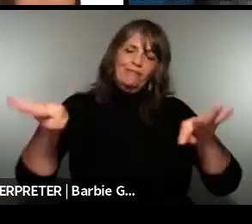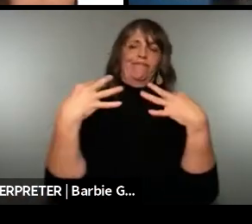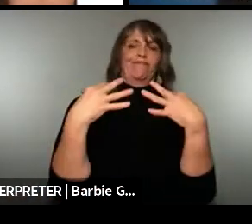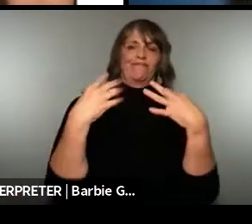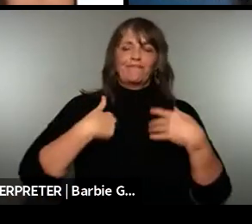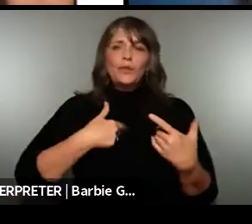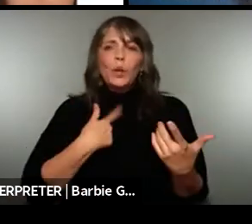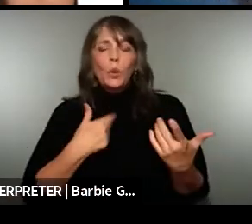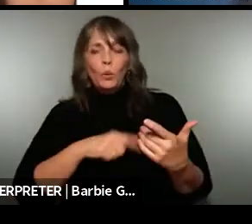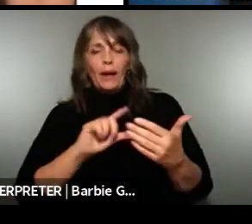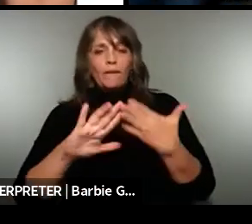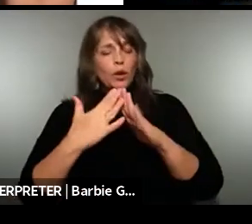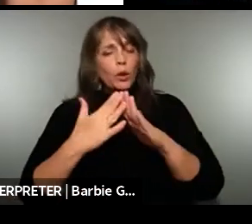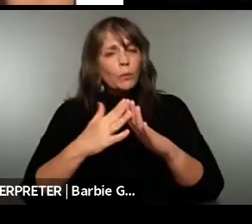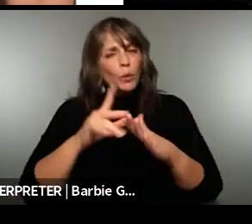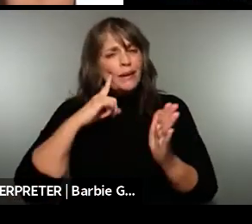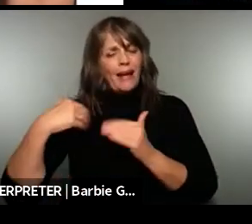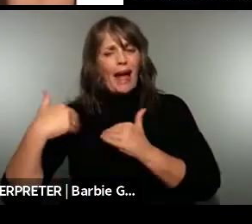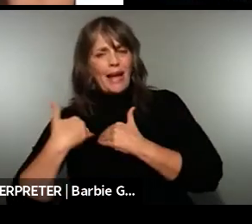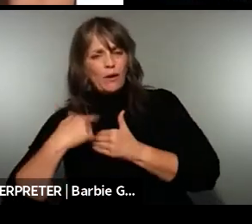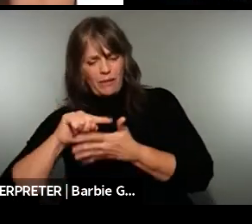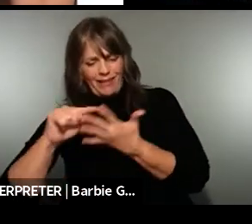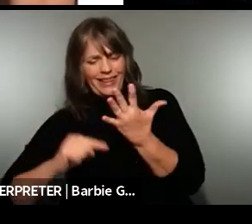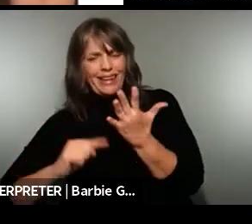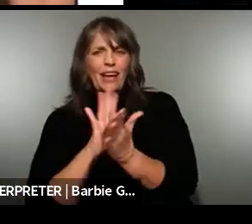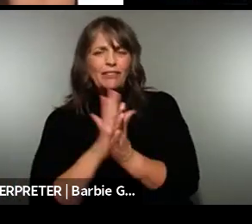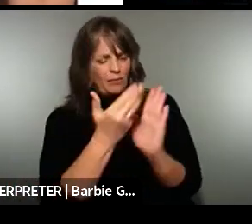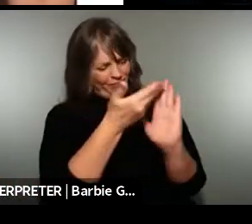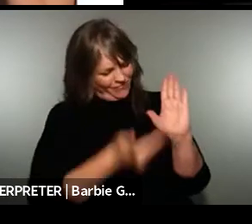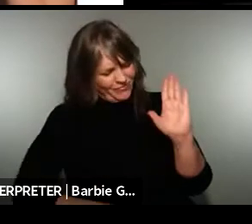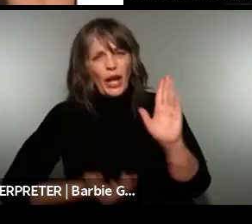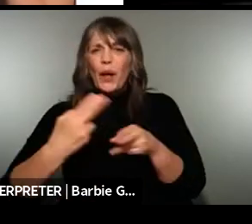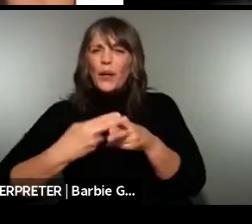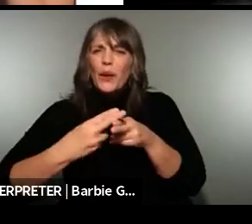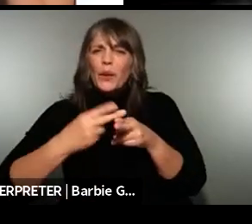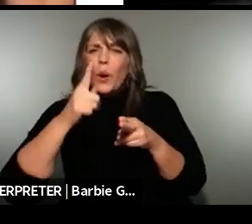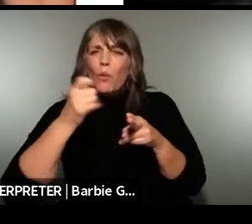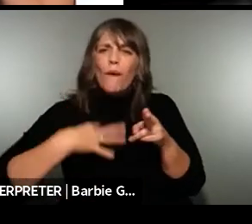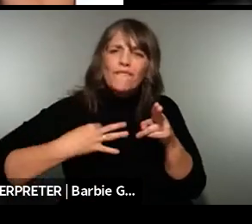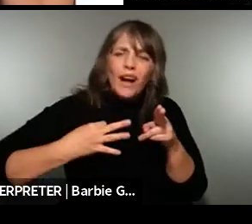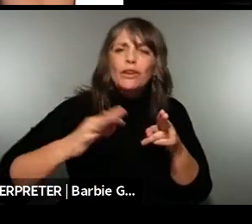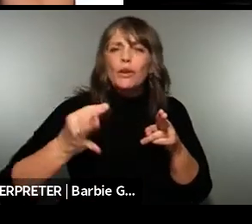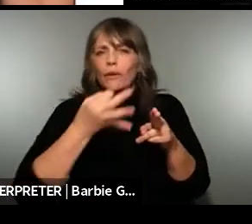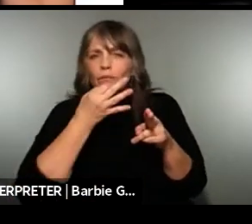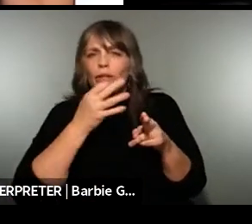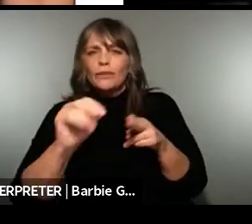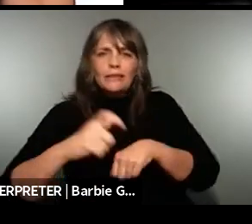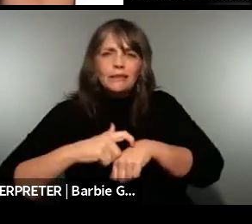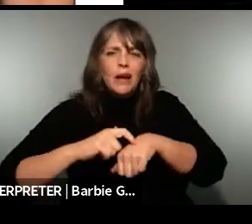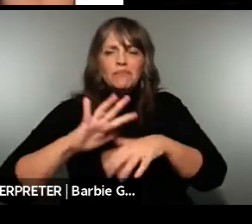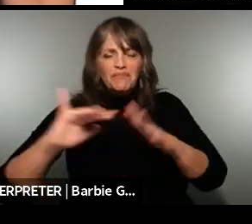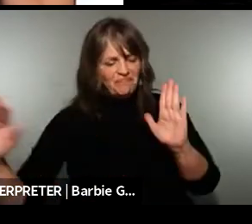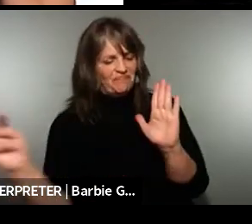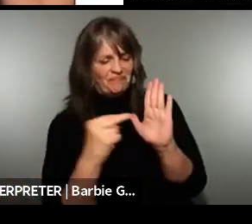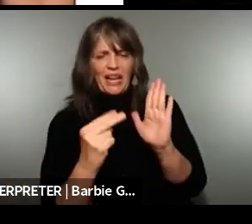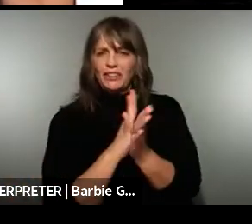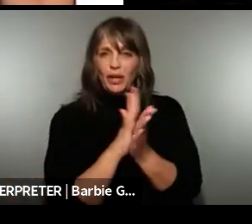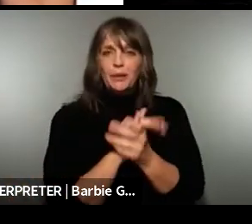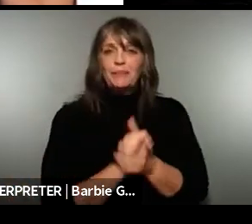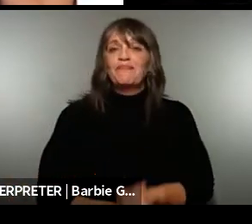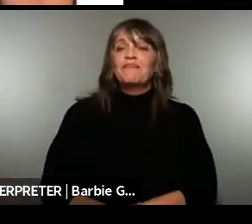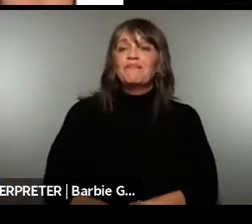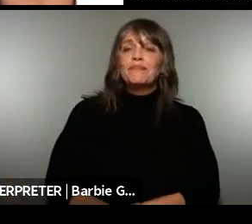community accountability, and you can read all of the names of the wonderful people who volunteered their time and expertise to the document. Each call of